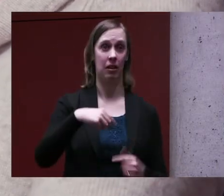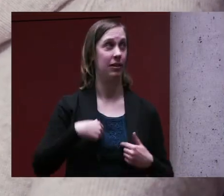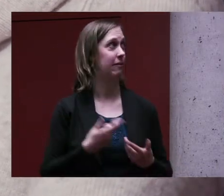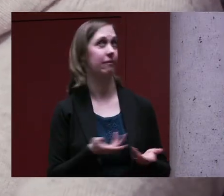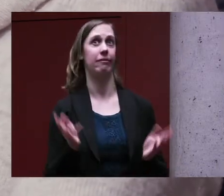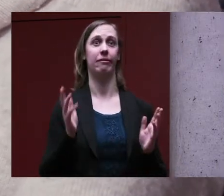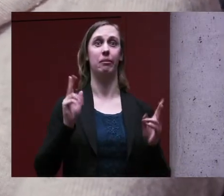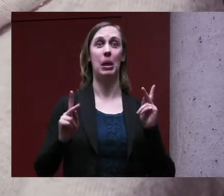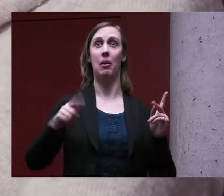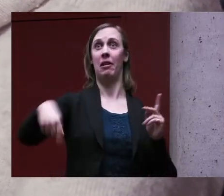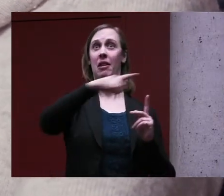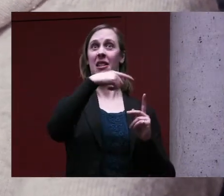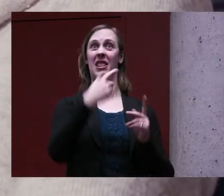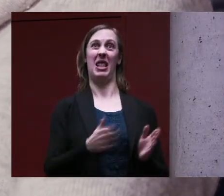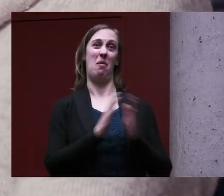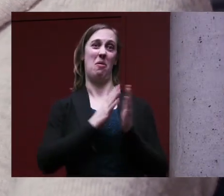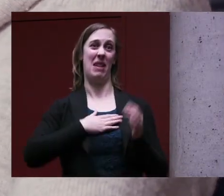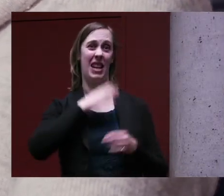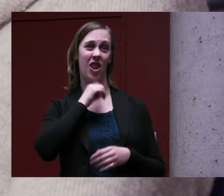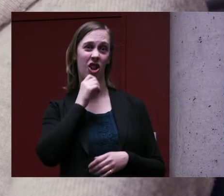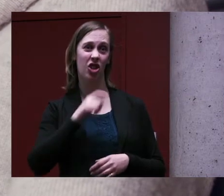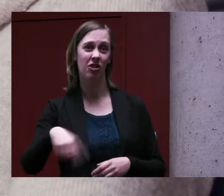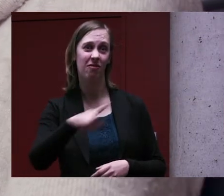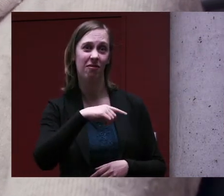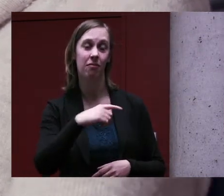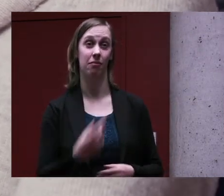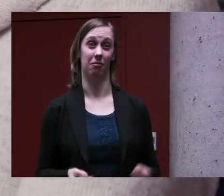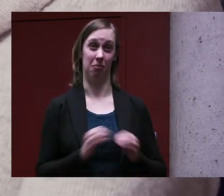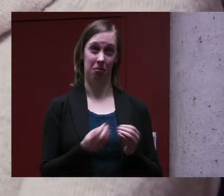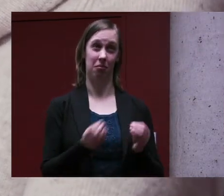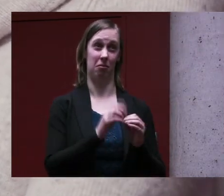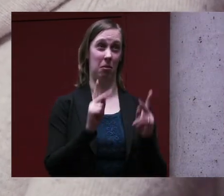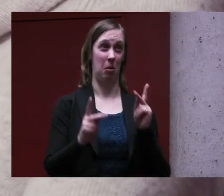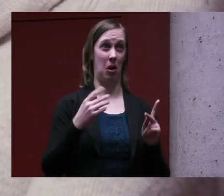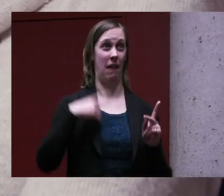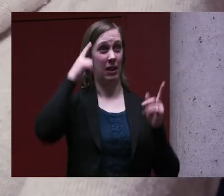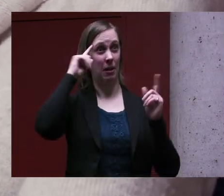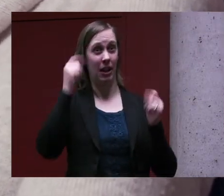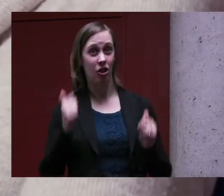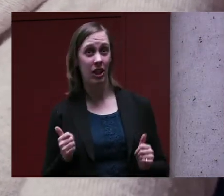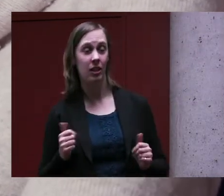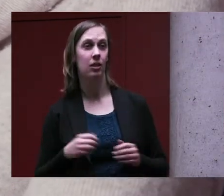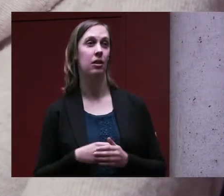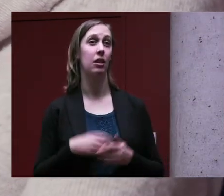my age, increasingly people with dementia, behavioral